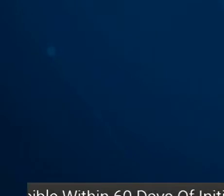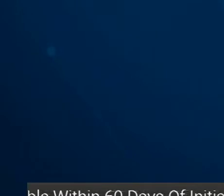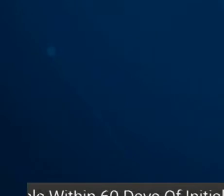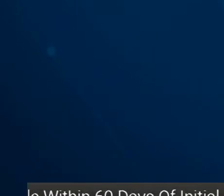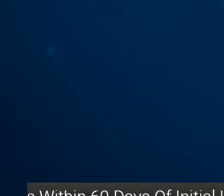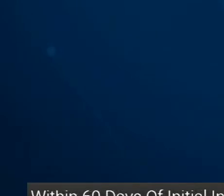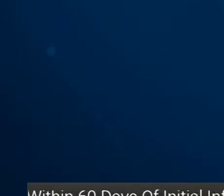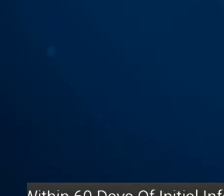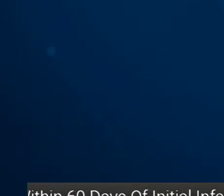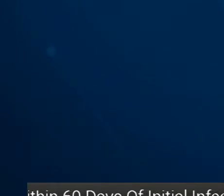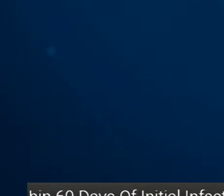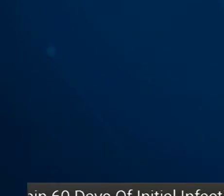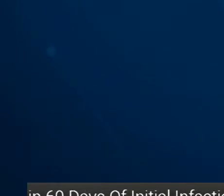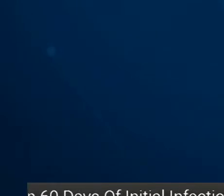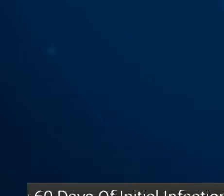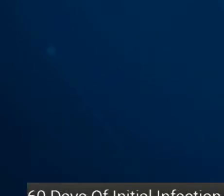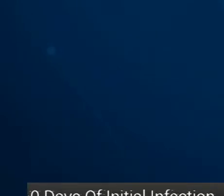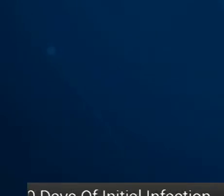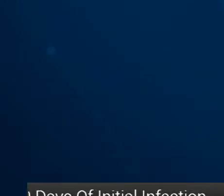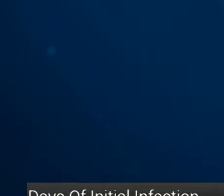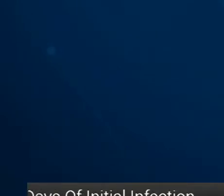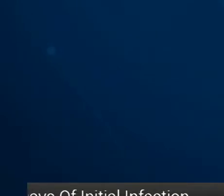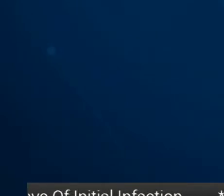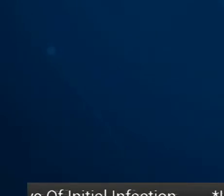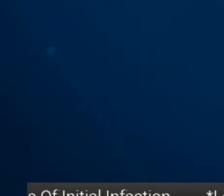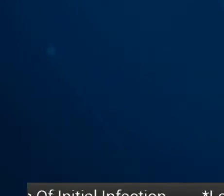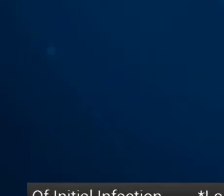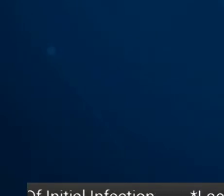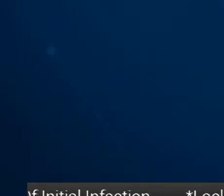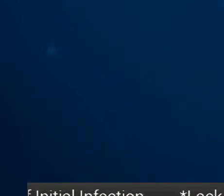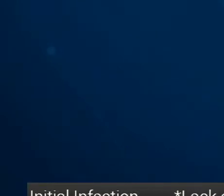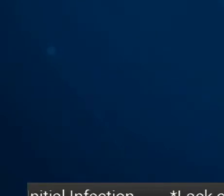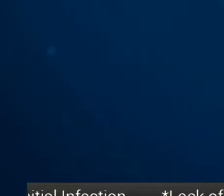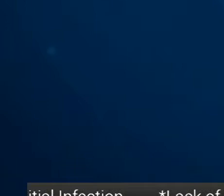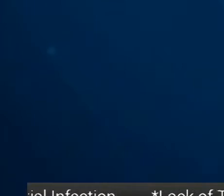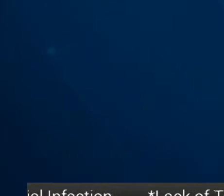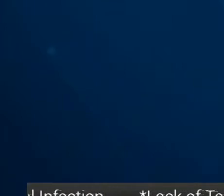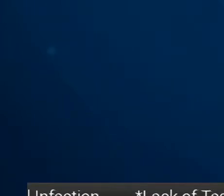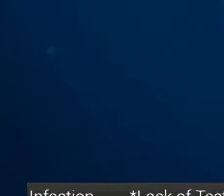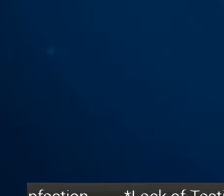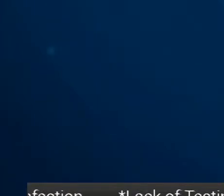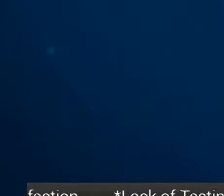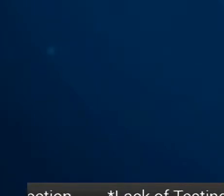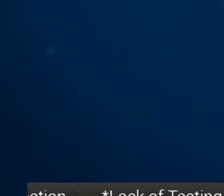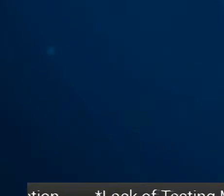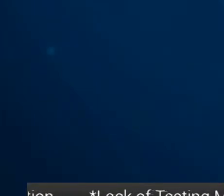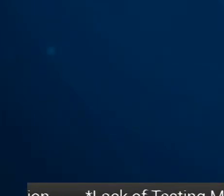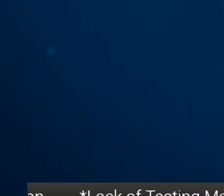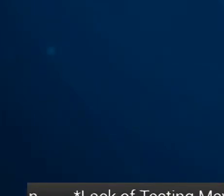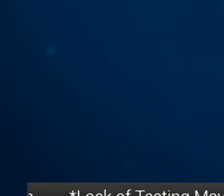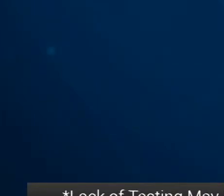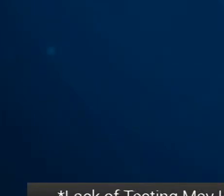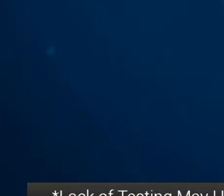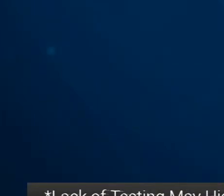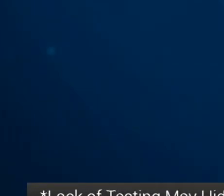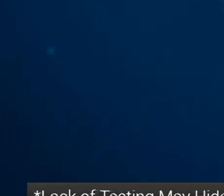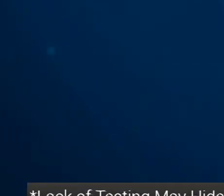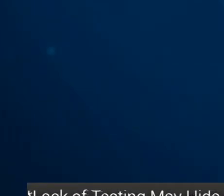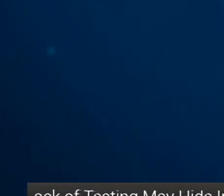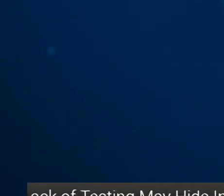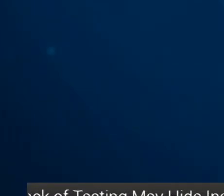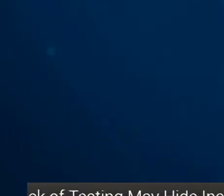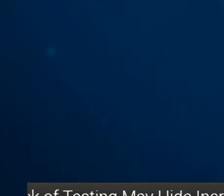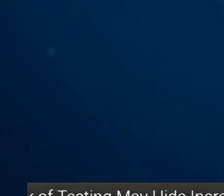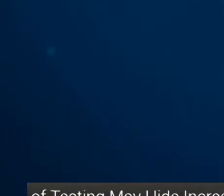go to the next one after that. There was one that talked about hospitalization, the difference in hospitalizations versus, that's it. Okay, look